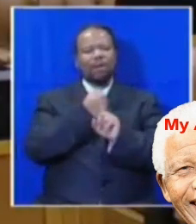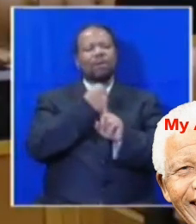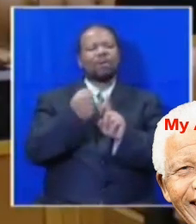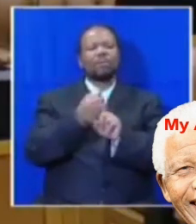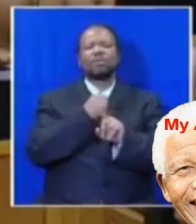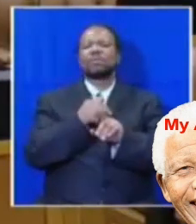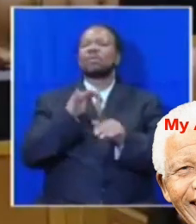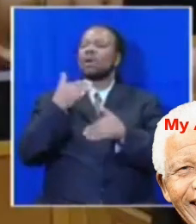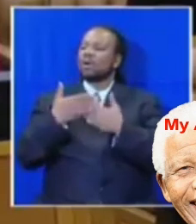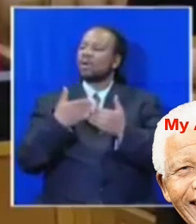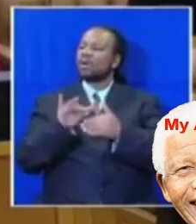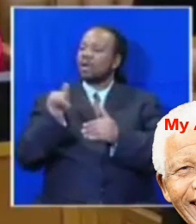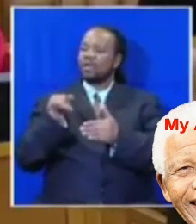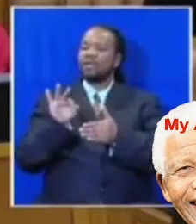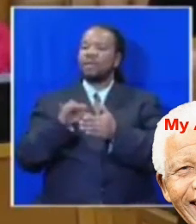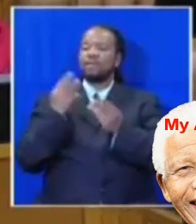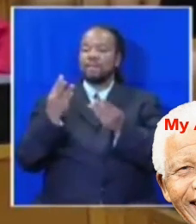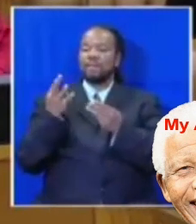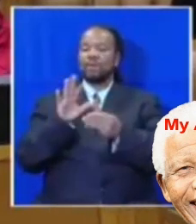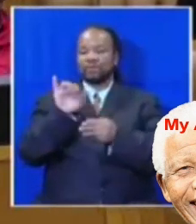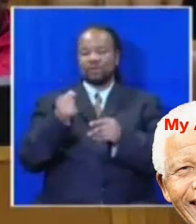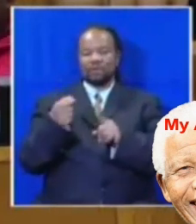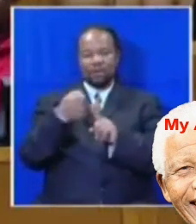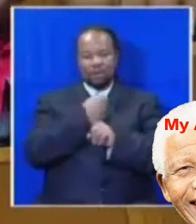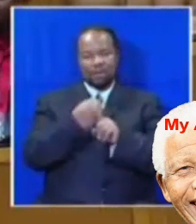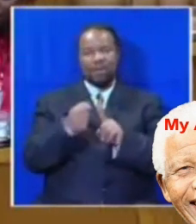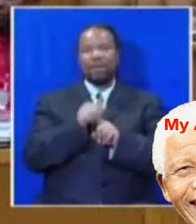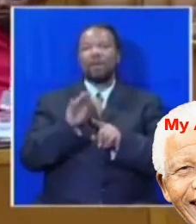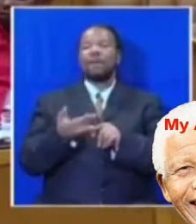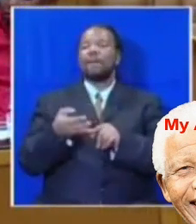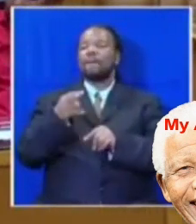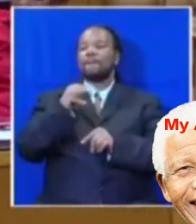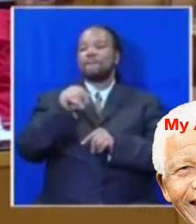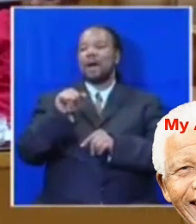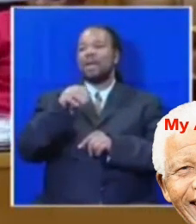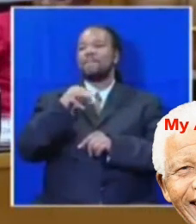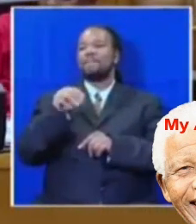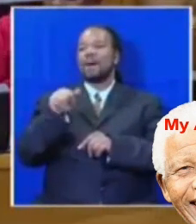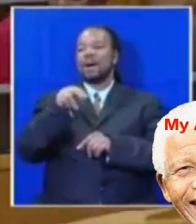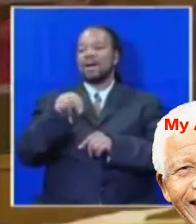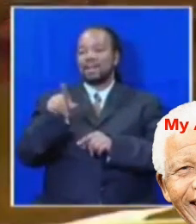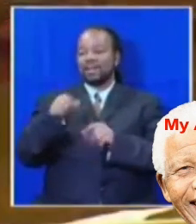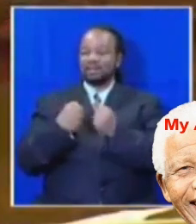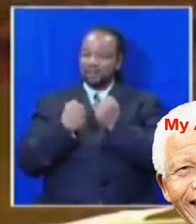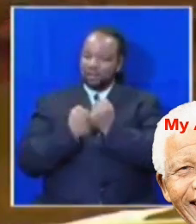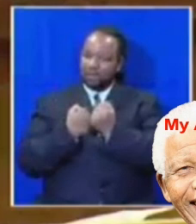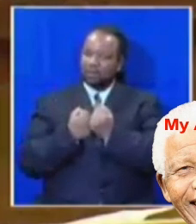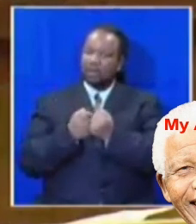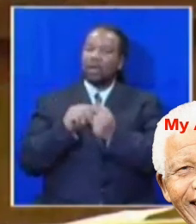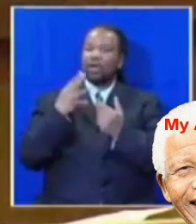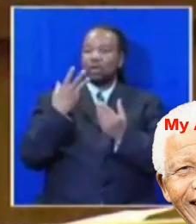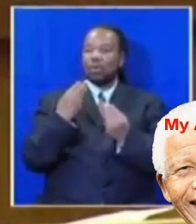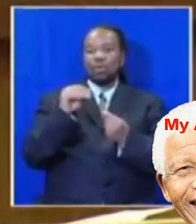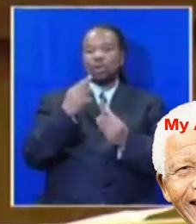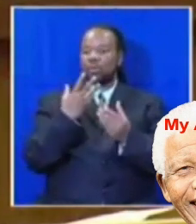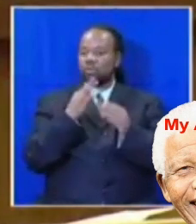country. Honorable Maimane supported the abuse of the president by marching out of the chamber with them